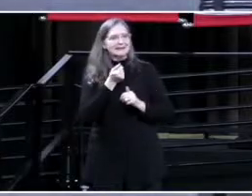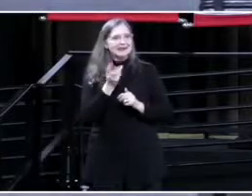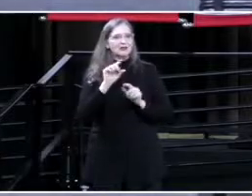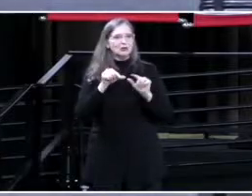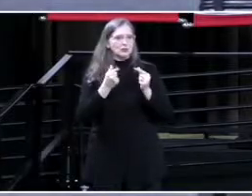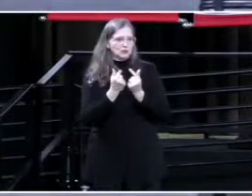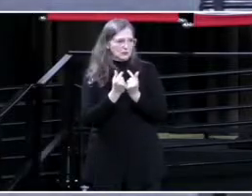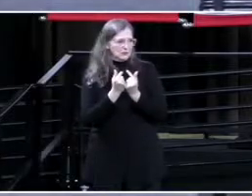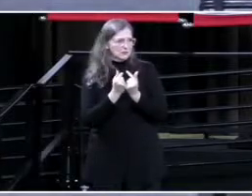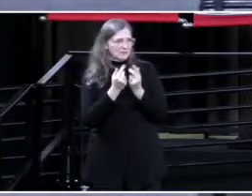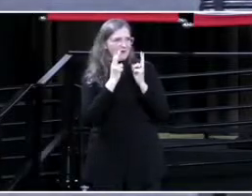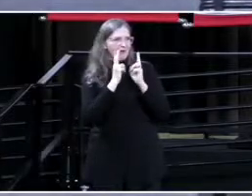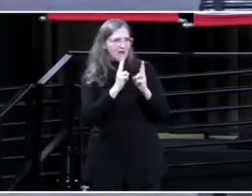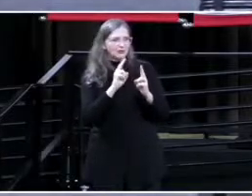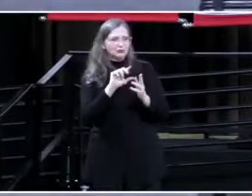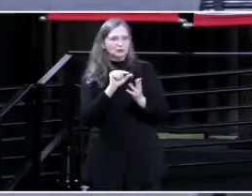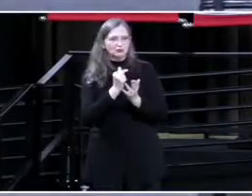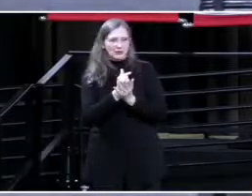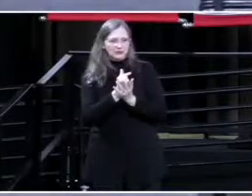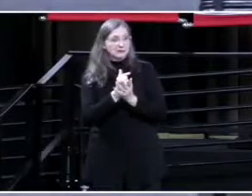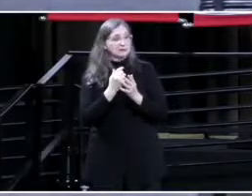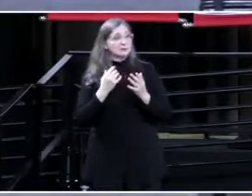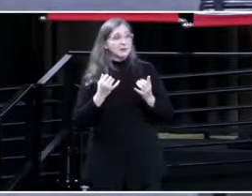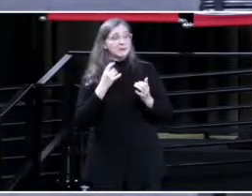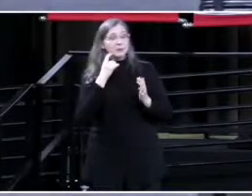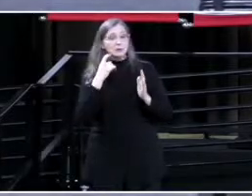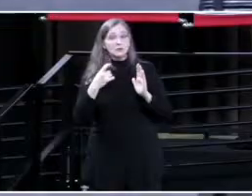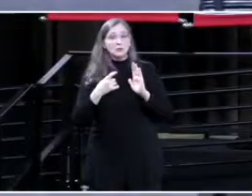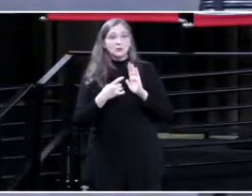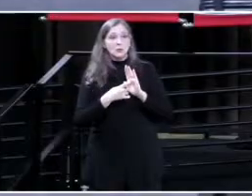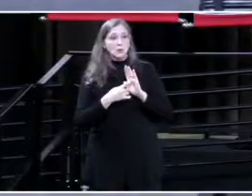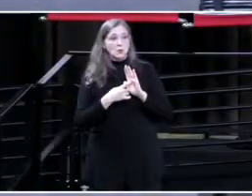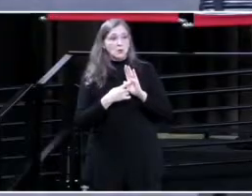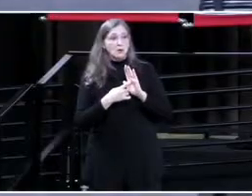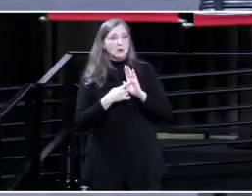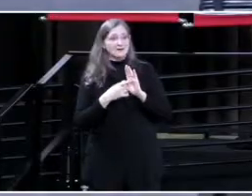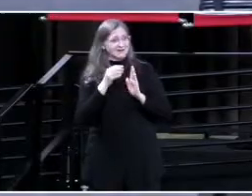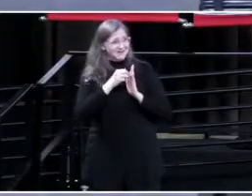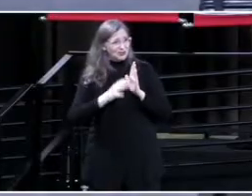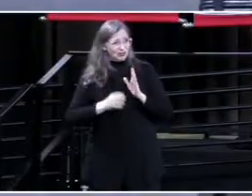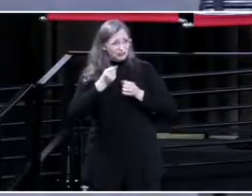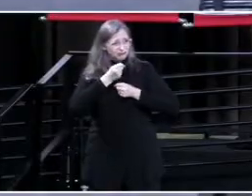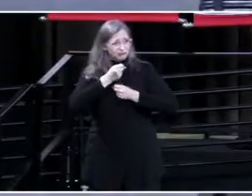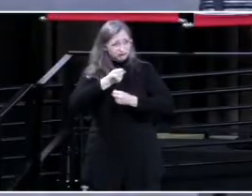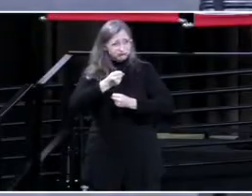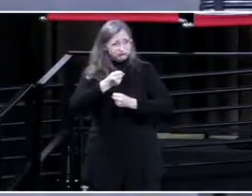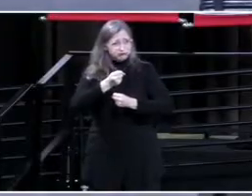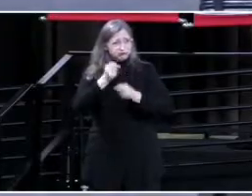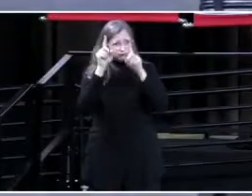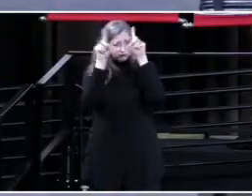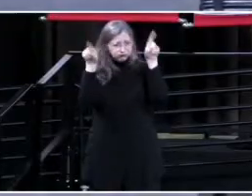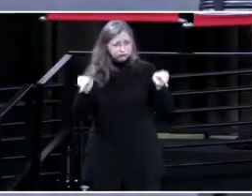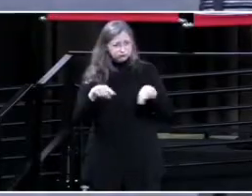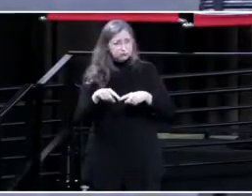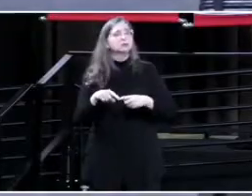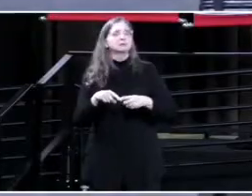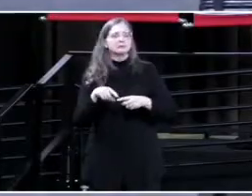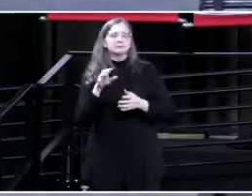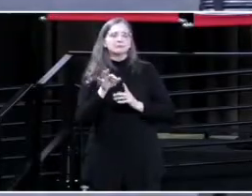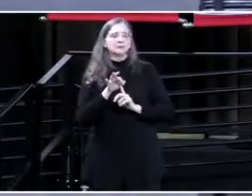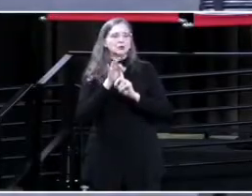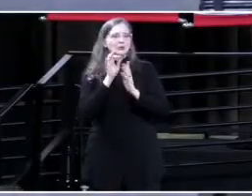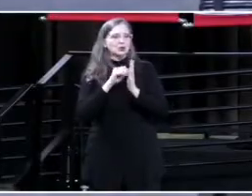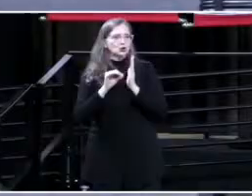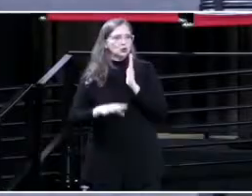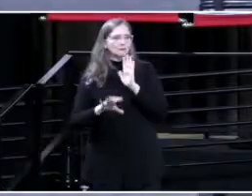of honors graduates. You may have noticed the students who carried the banners during the processional. These special students